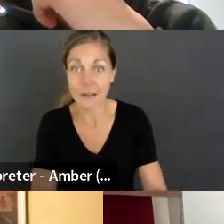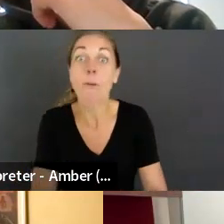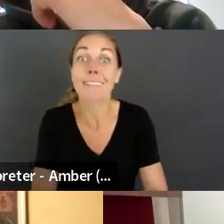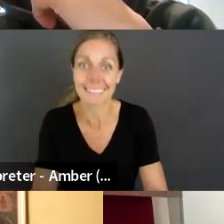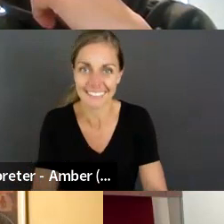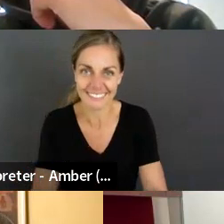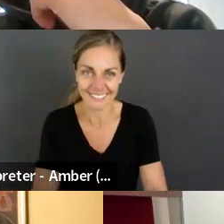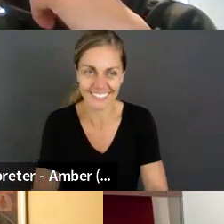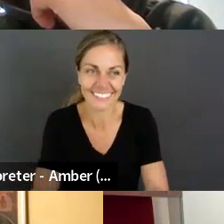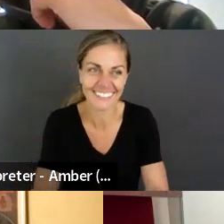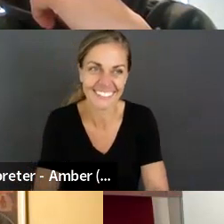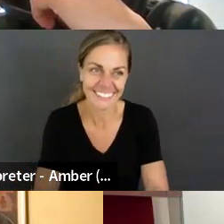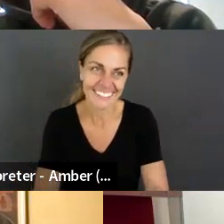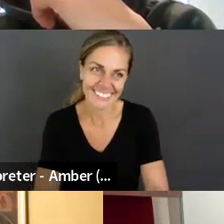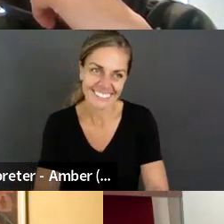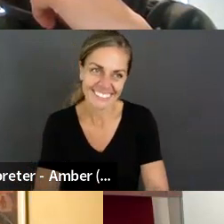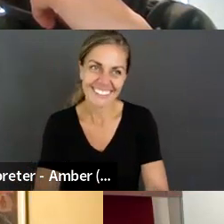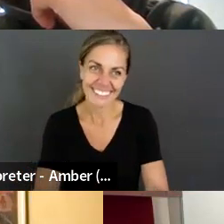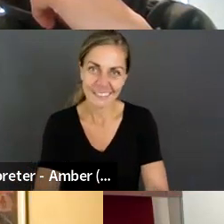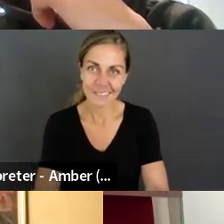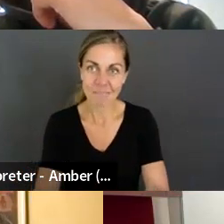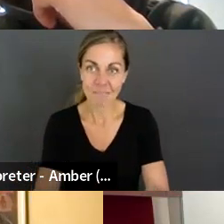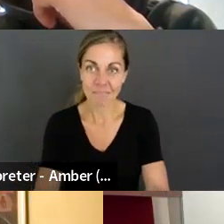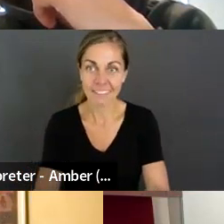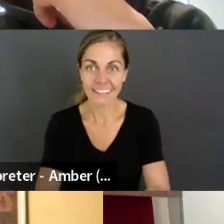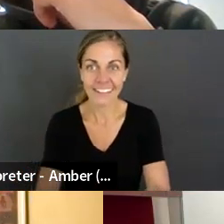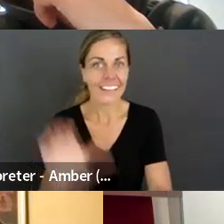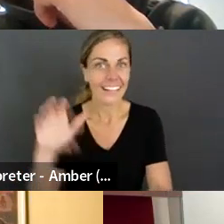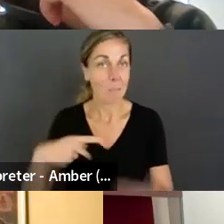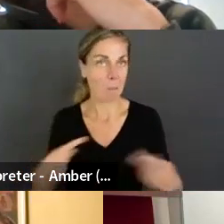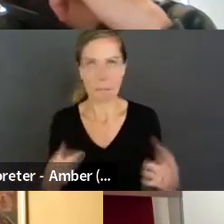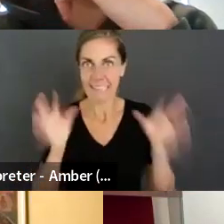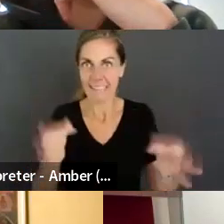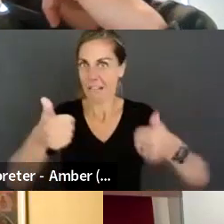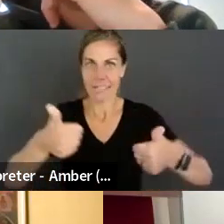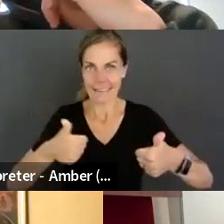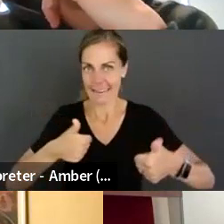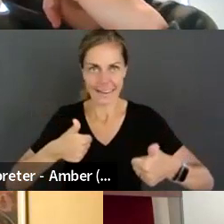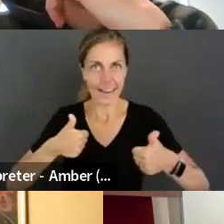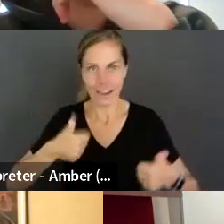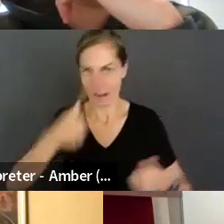precisely, precisely. Well, wait, definitely, I'm up for that. And